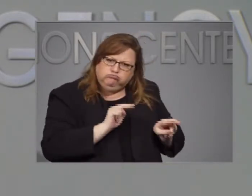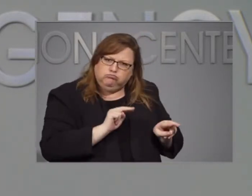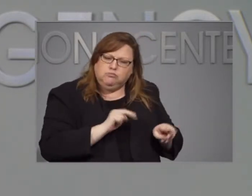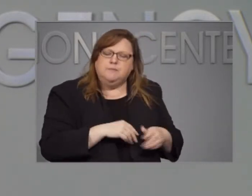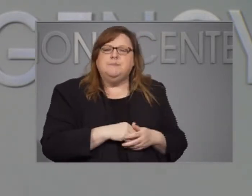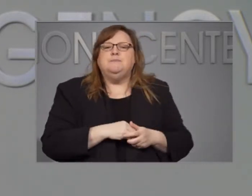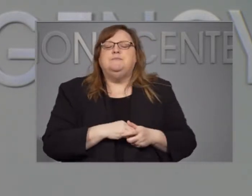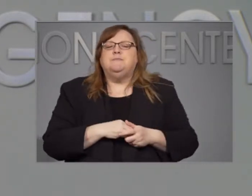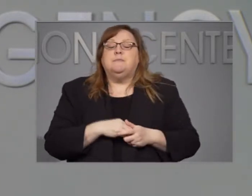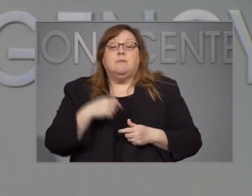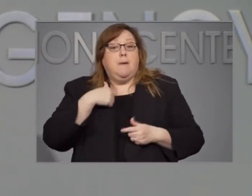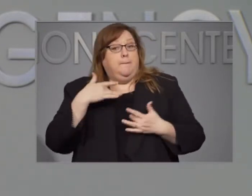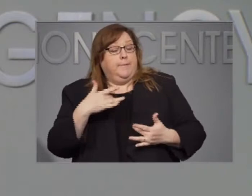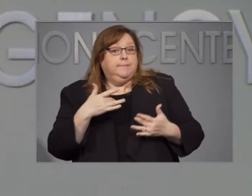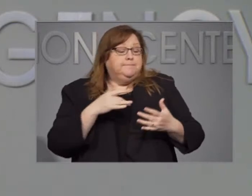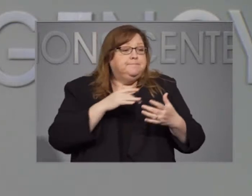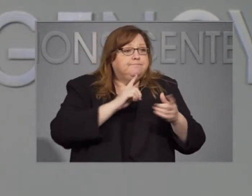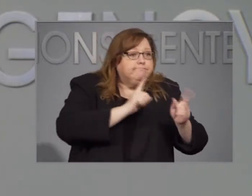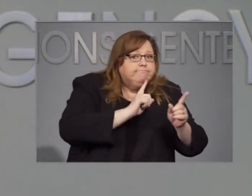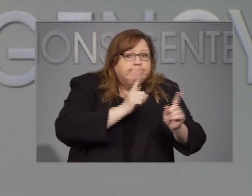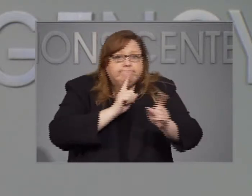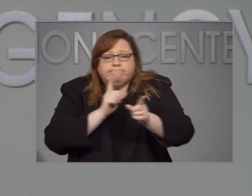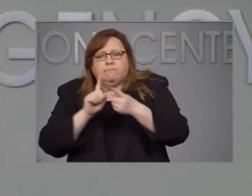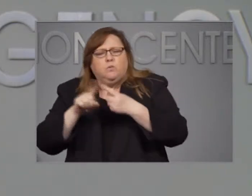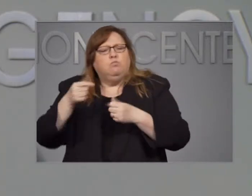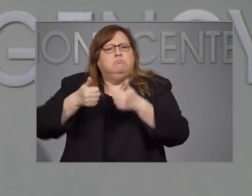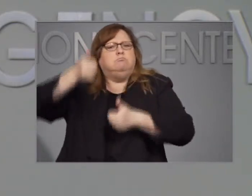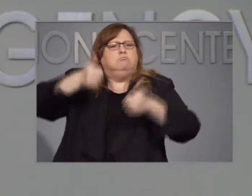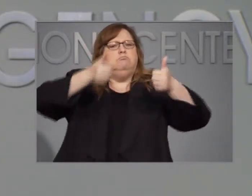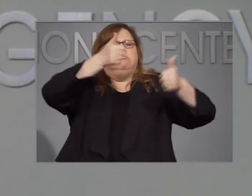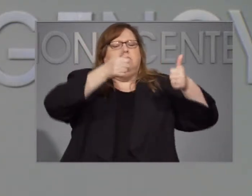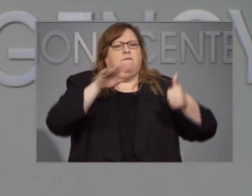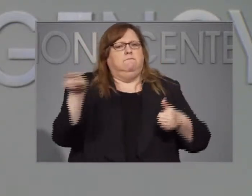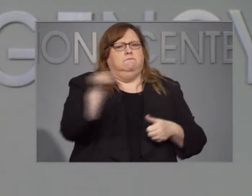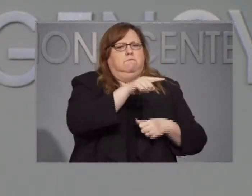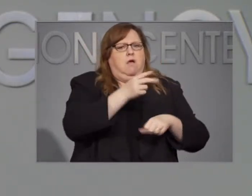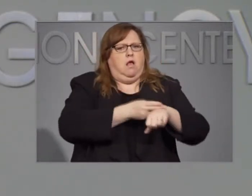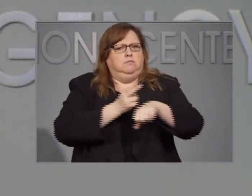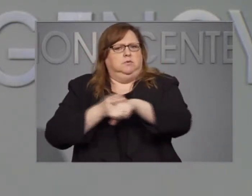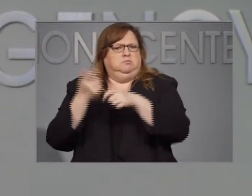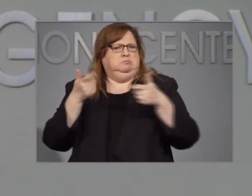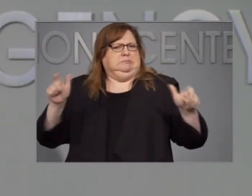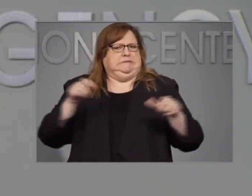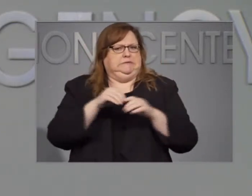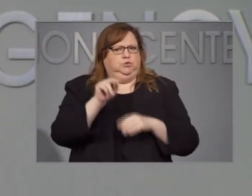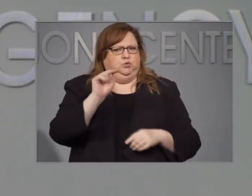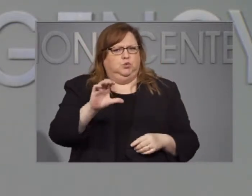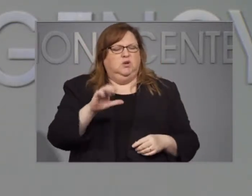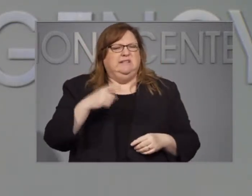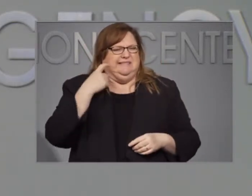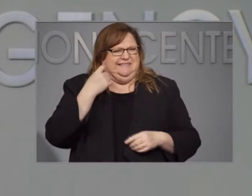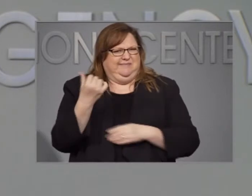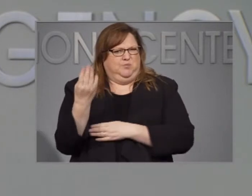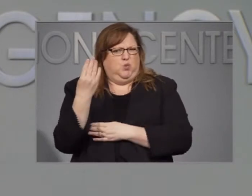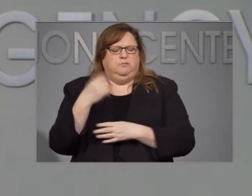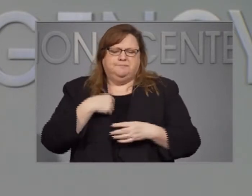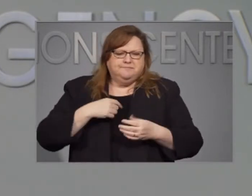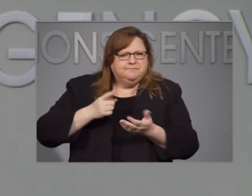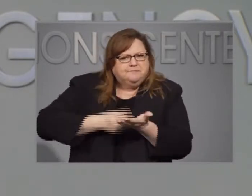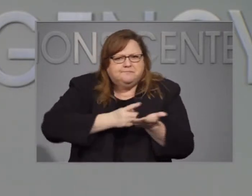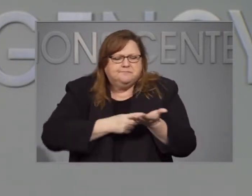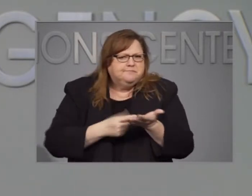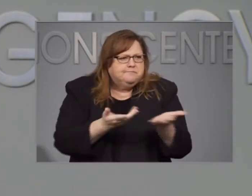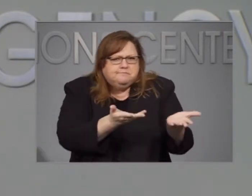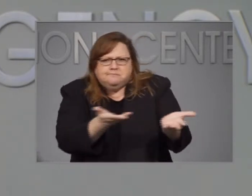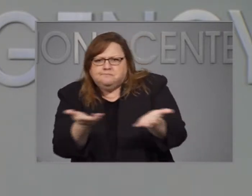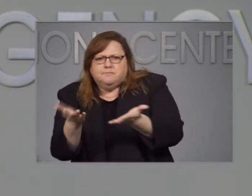of our large hospital systems that have the majority of those ICU beds. I was just on a phone call with them earlier today to get their input